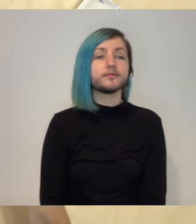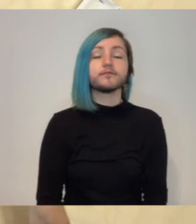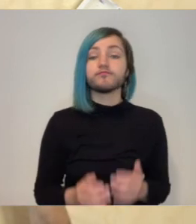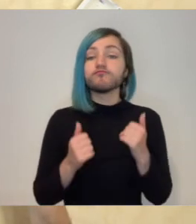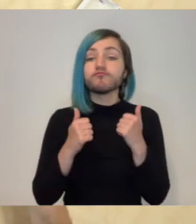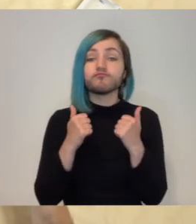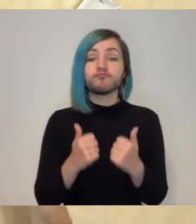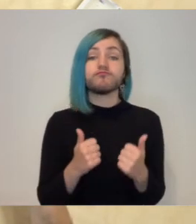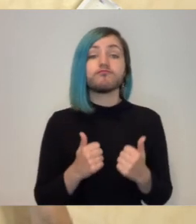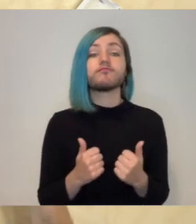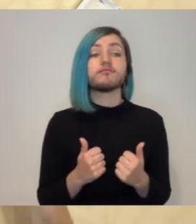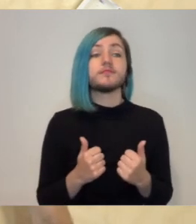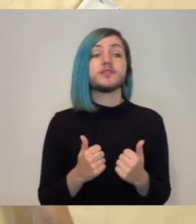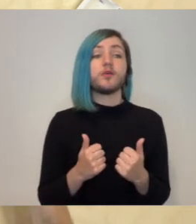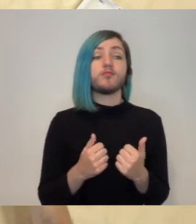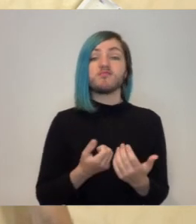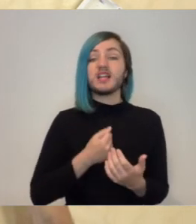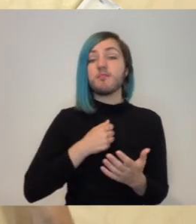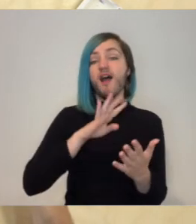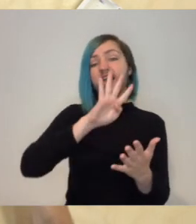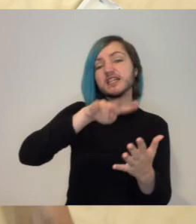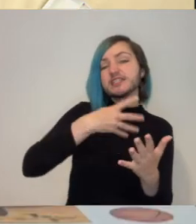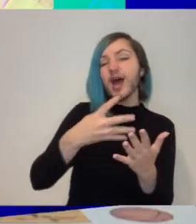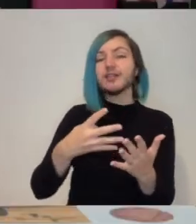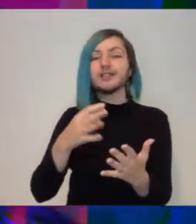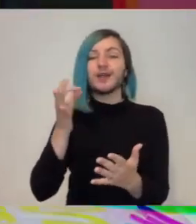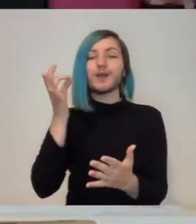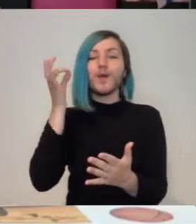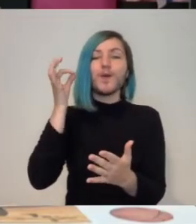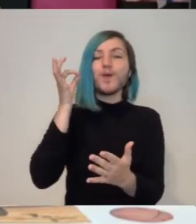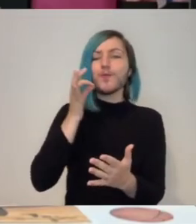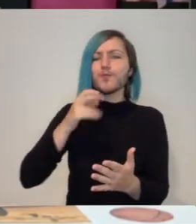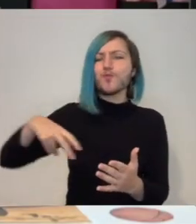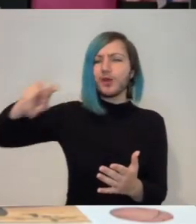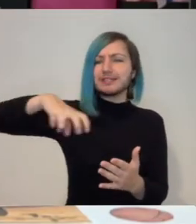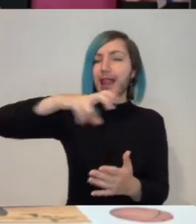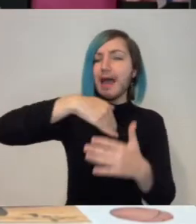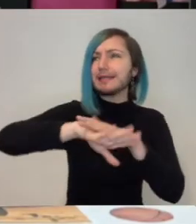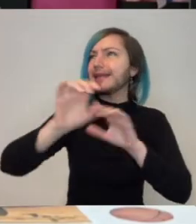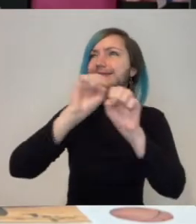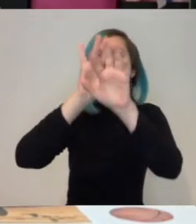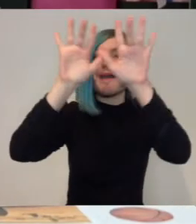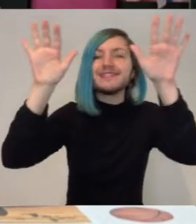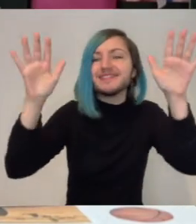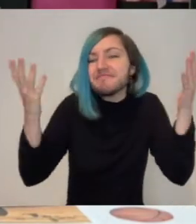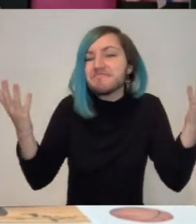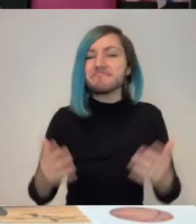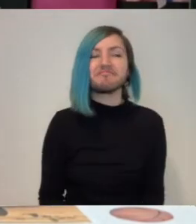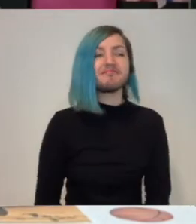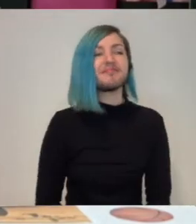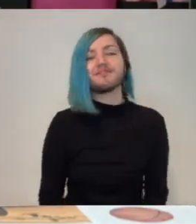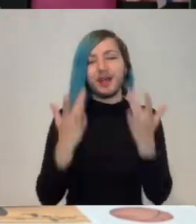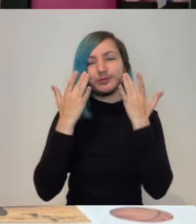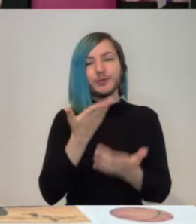So there we have my tartan water slide in space. I'll just